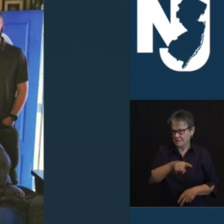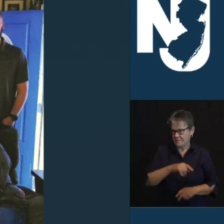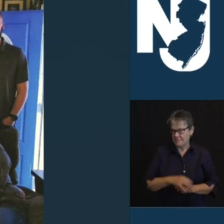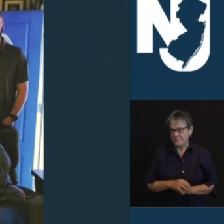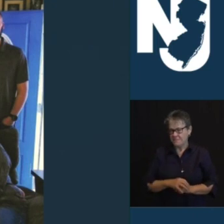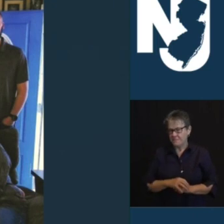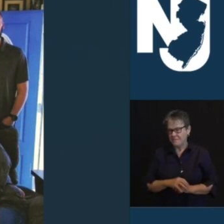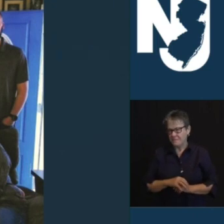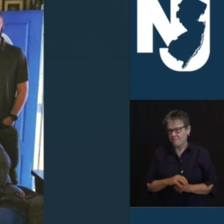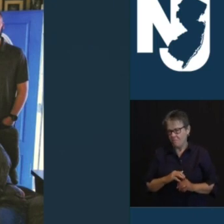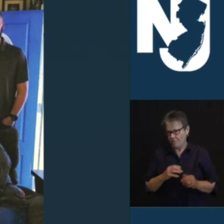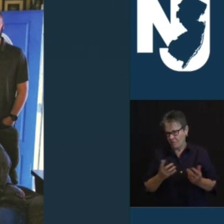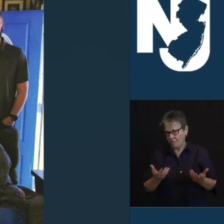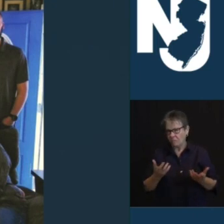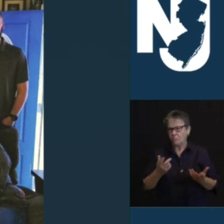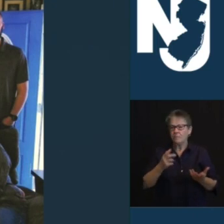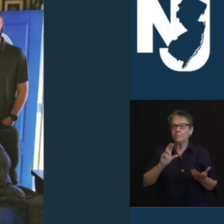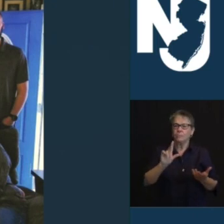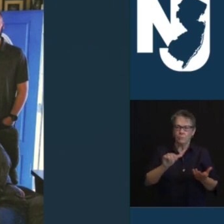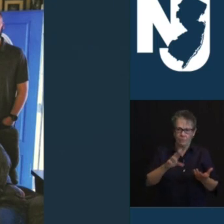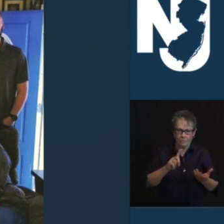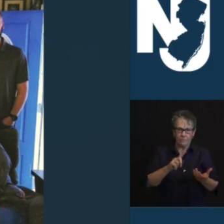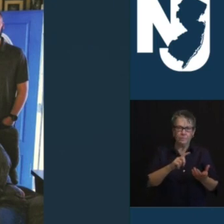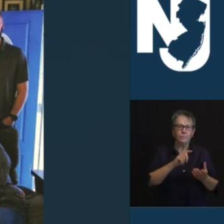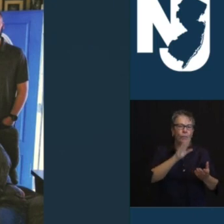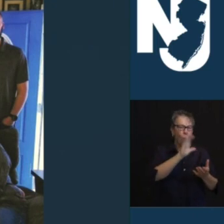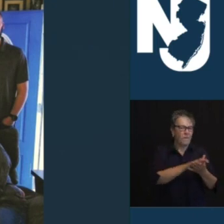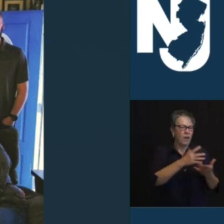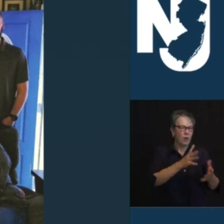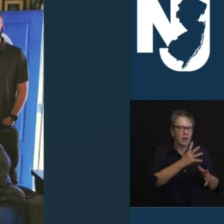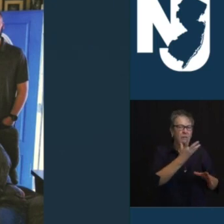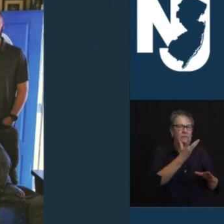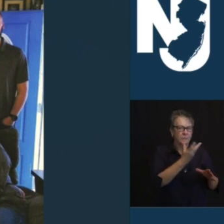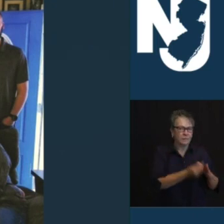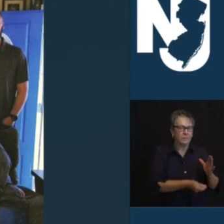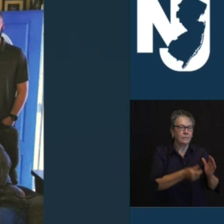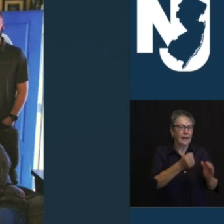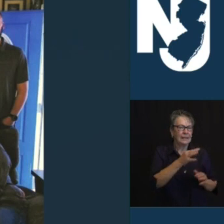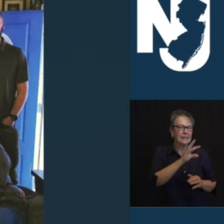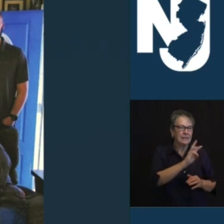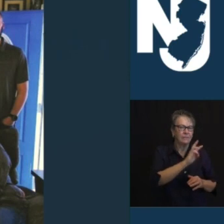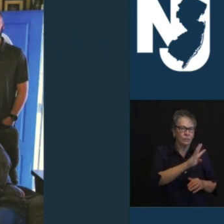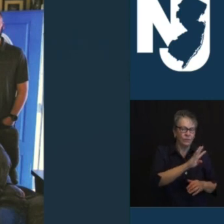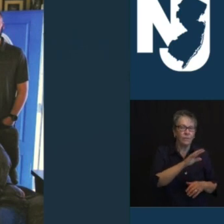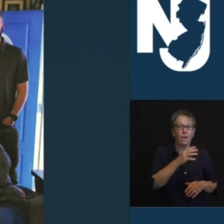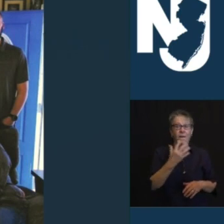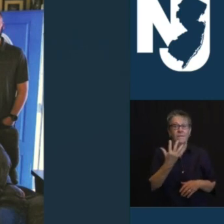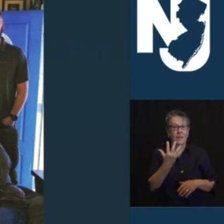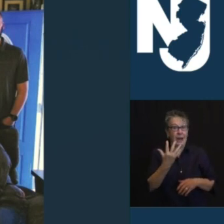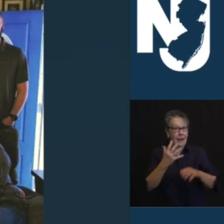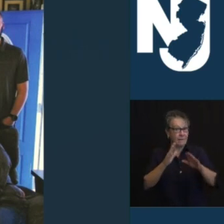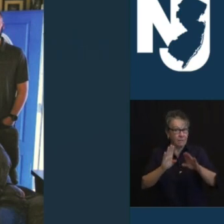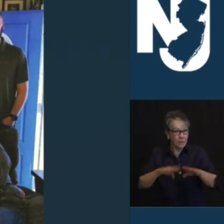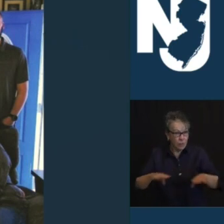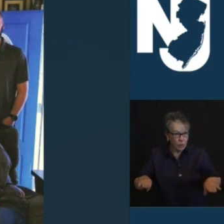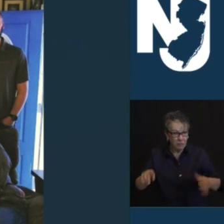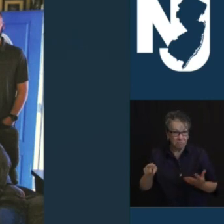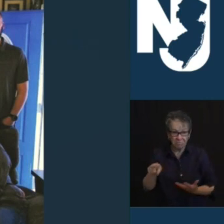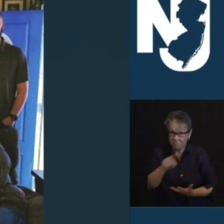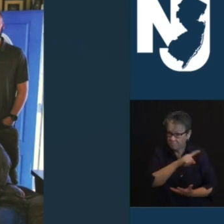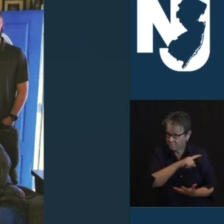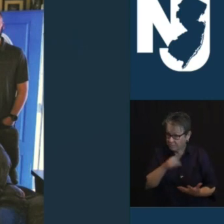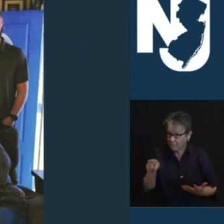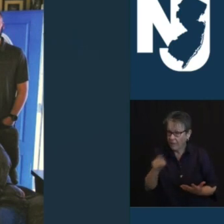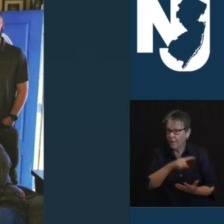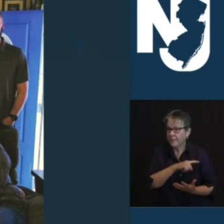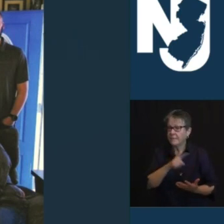Ronald and his late wife, Estelle, and I believe she passed in 1994, had 5 children, and you can see the family there. Ron Jr., with